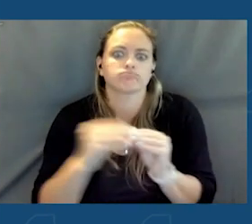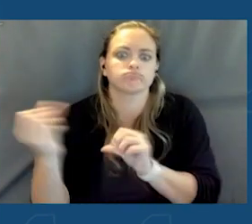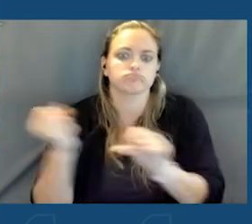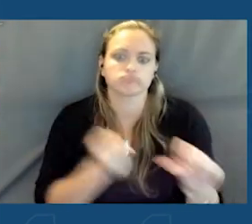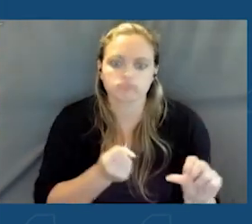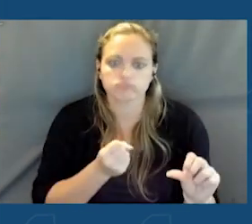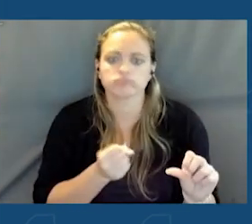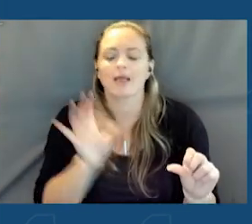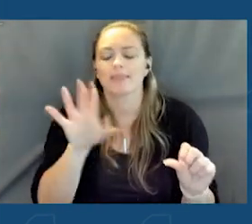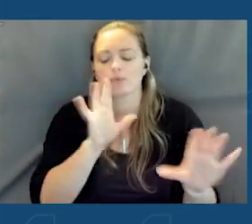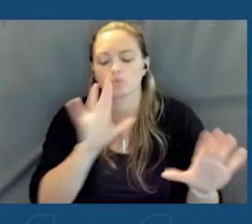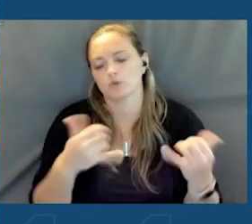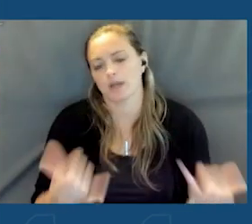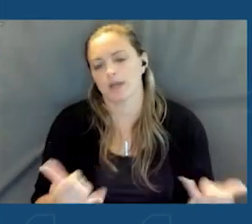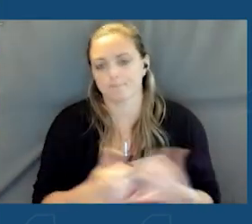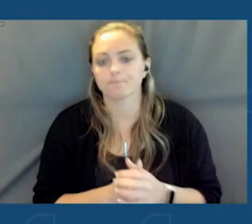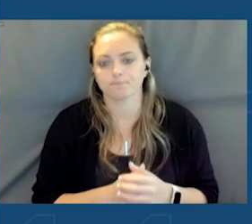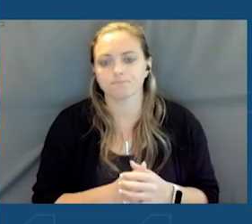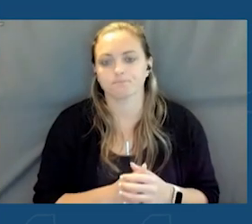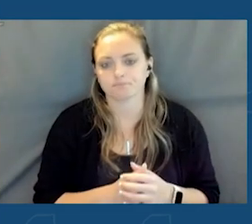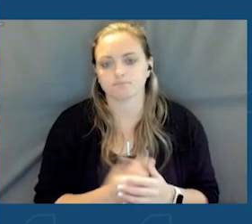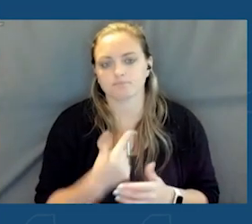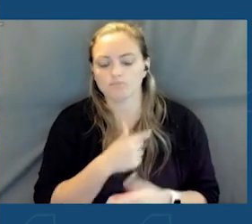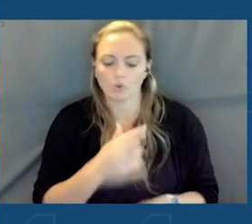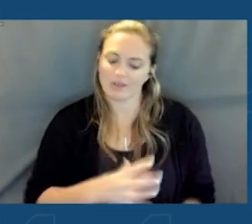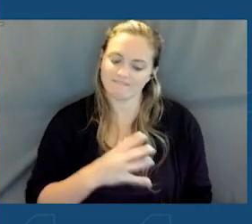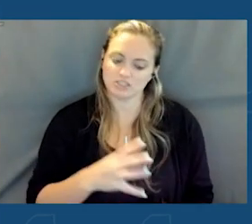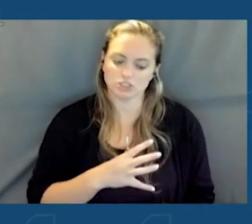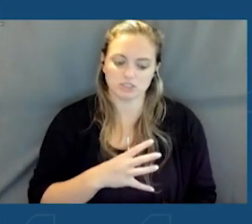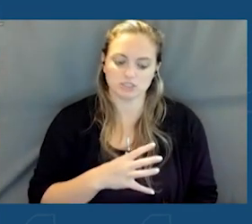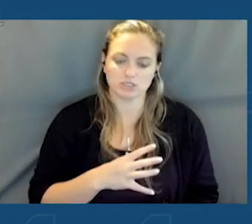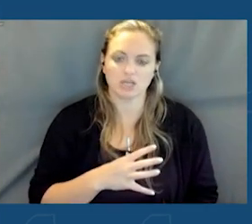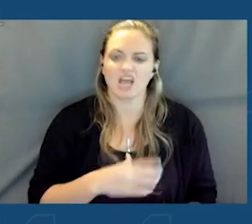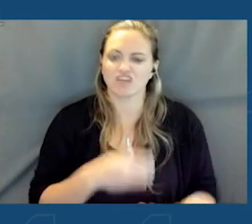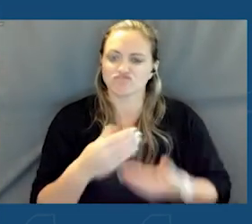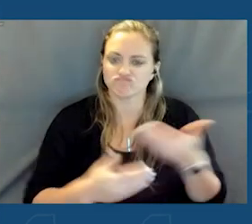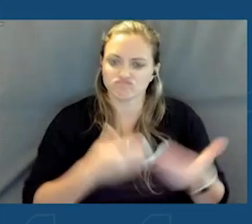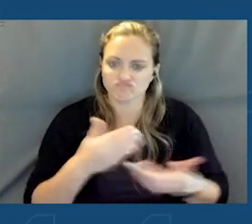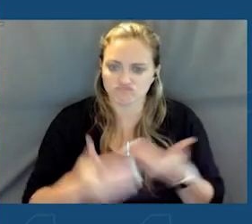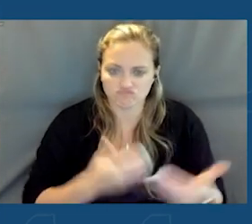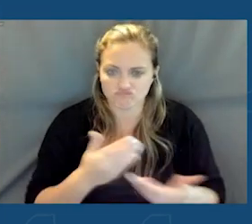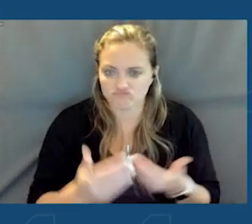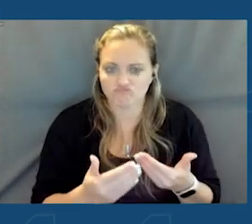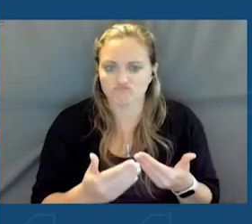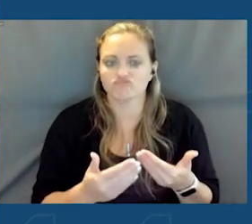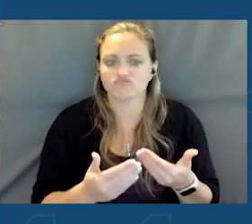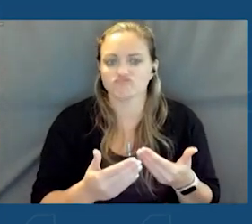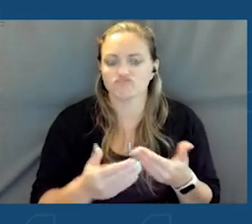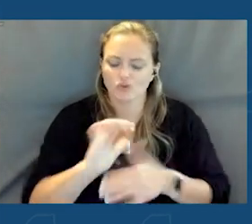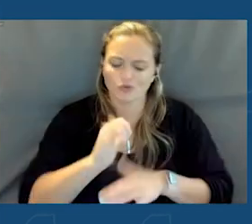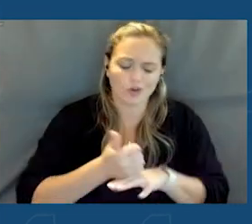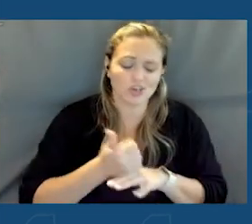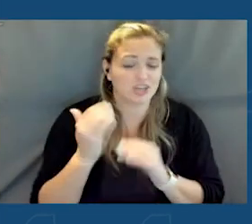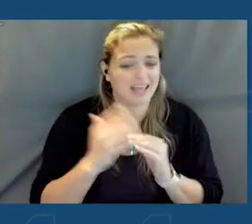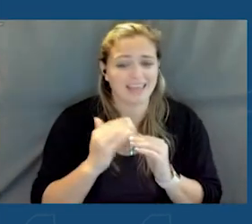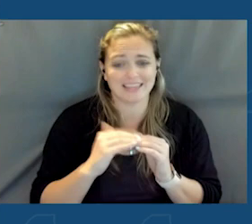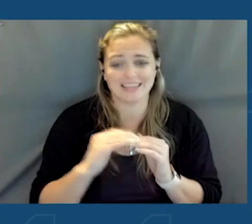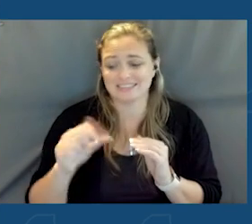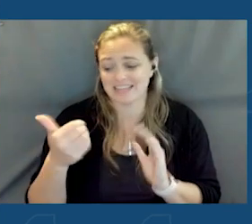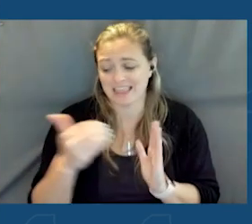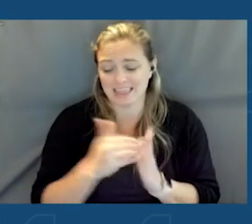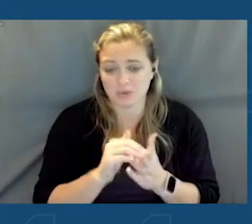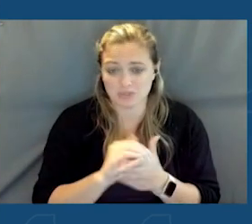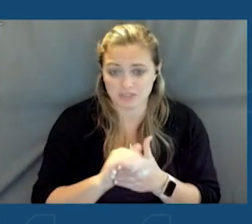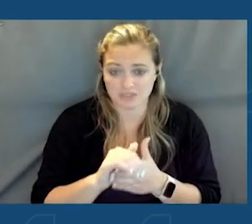doing here today as we officially get the ball rolling on the creation of at least